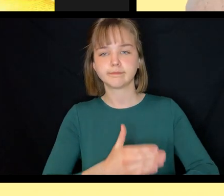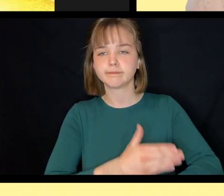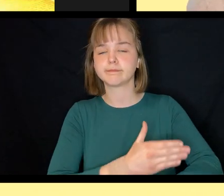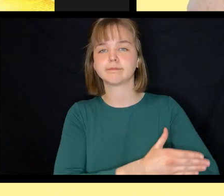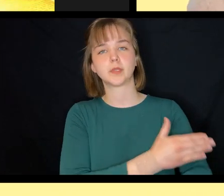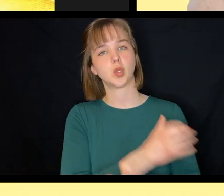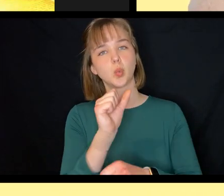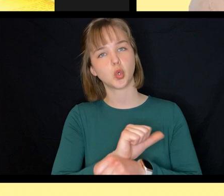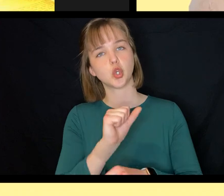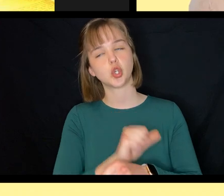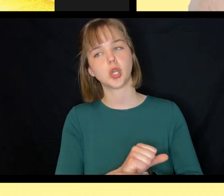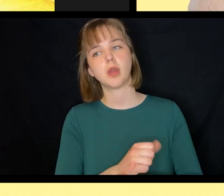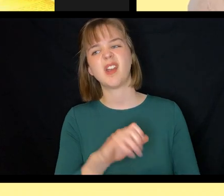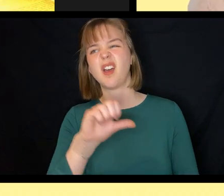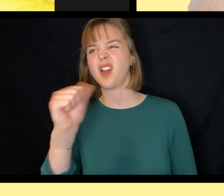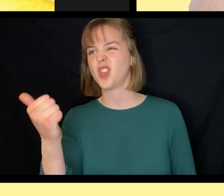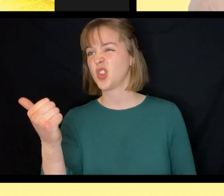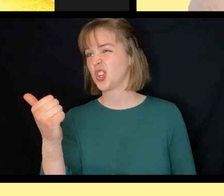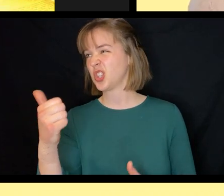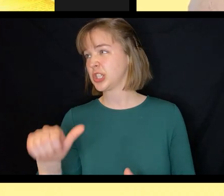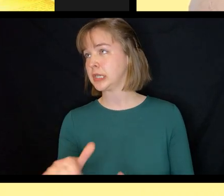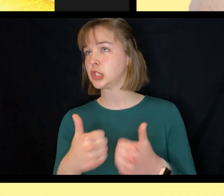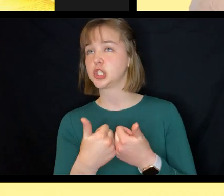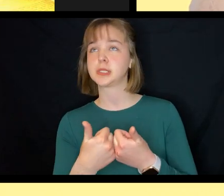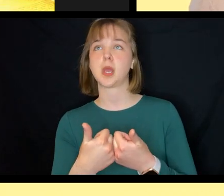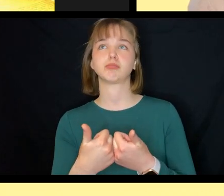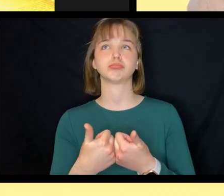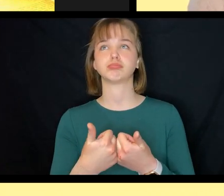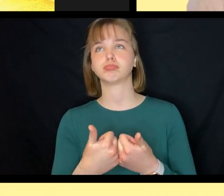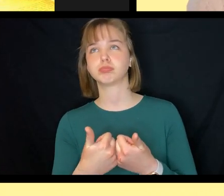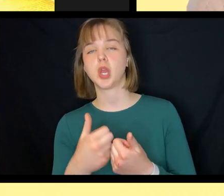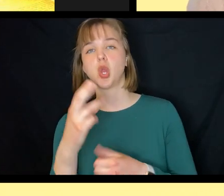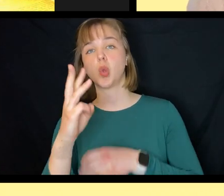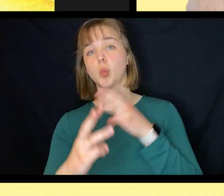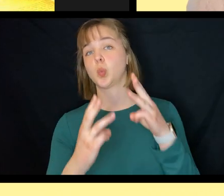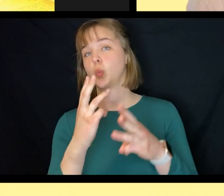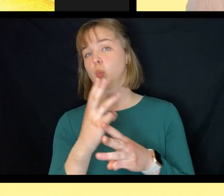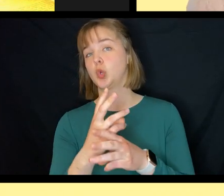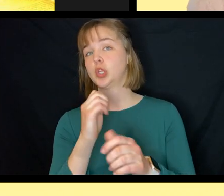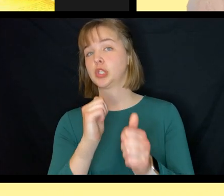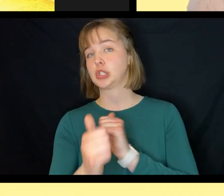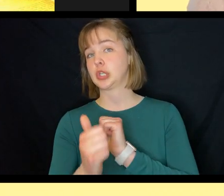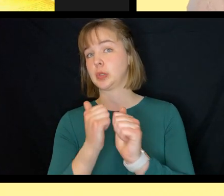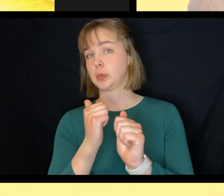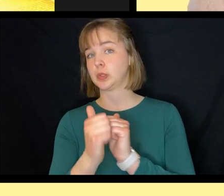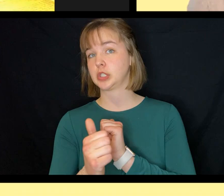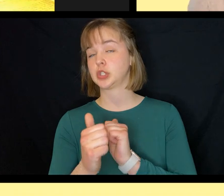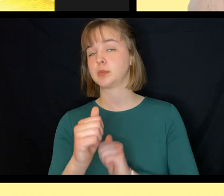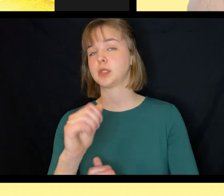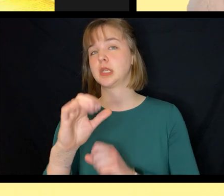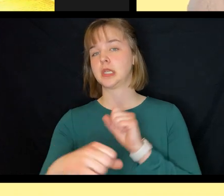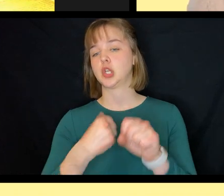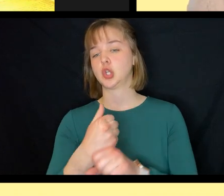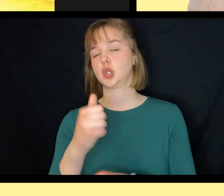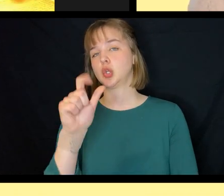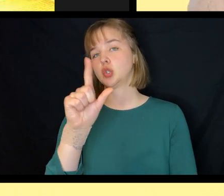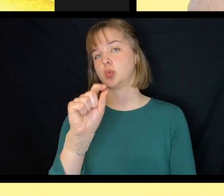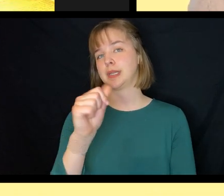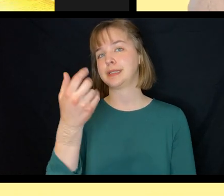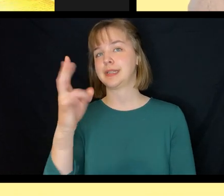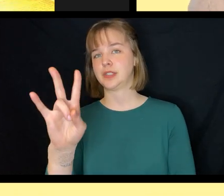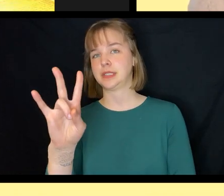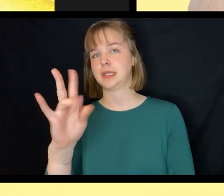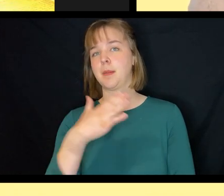And then as for other things, I'd say I broke my wrist right before World Championships in 2017. So that